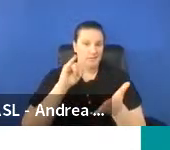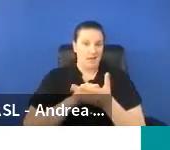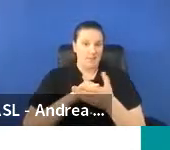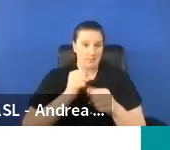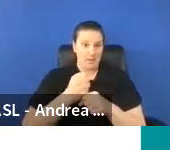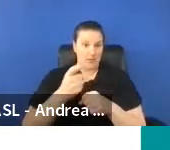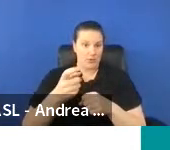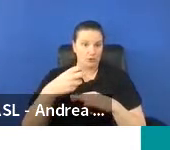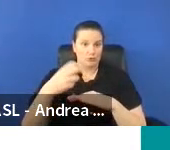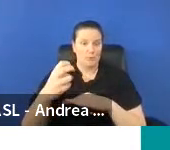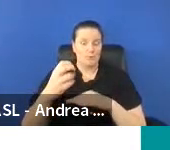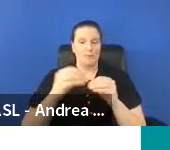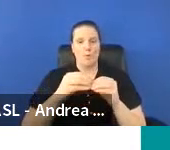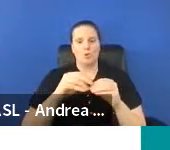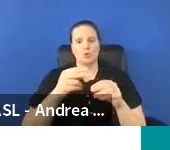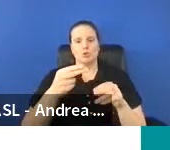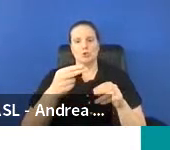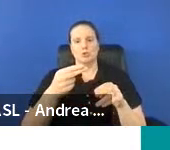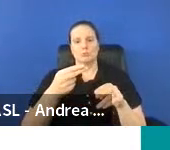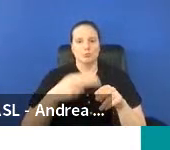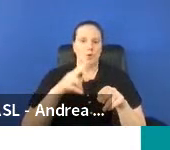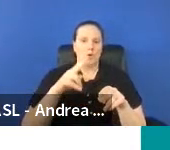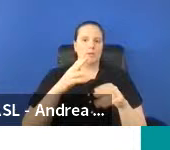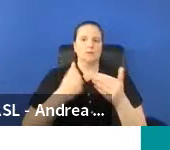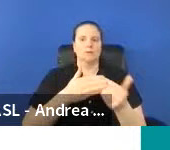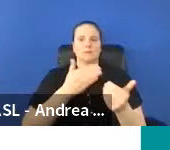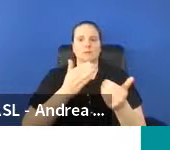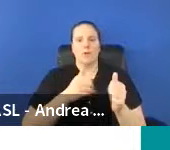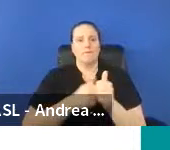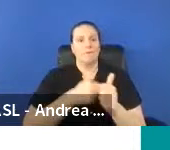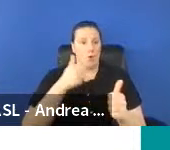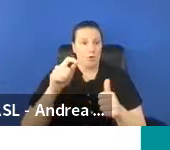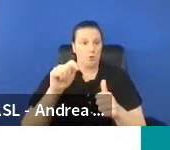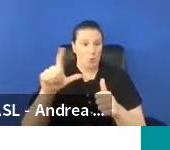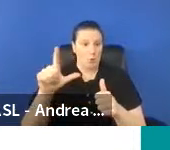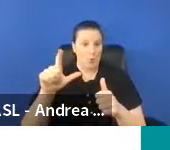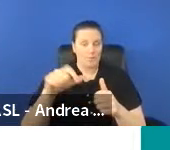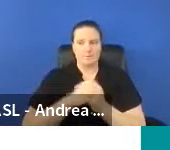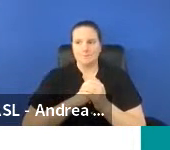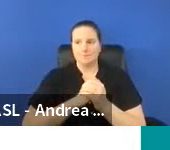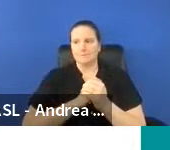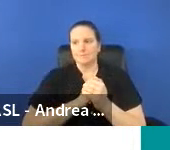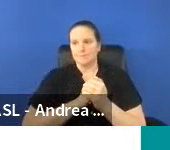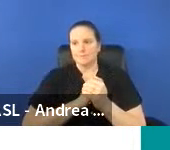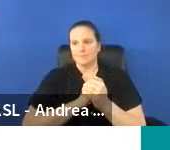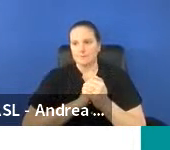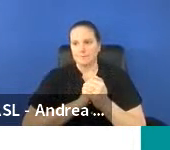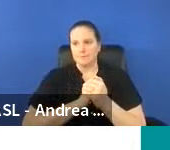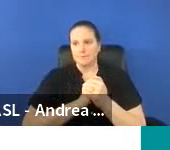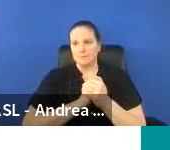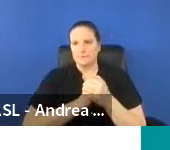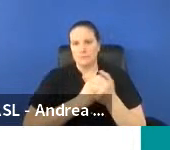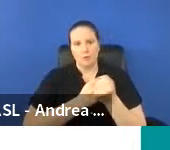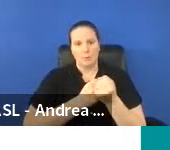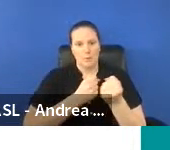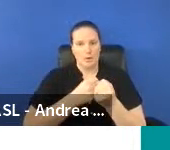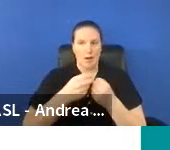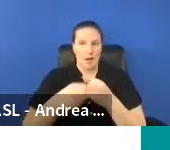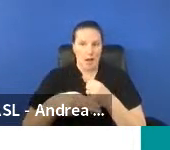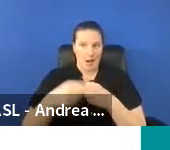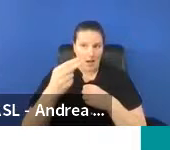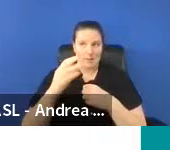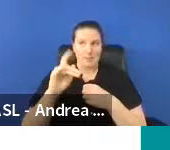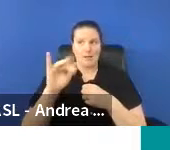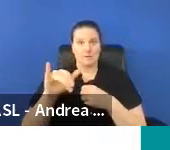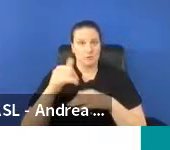trip shorter, easier, and avoided tolls. So a lot of support around high capacity